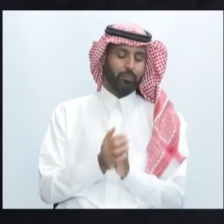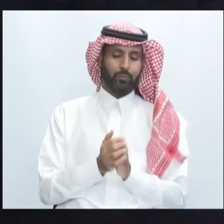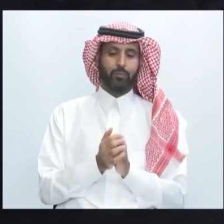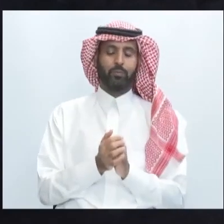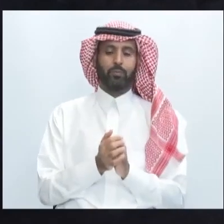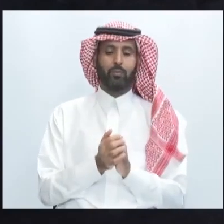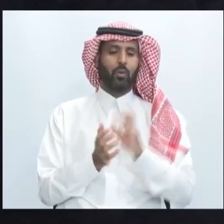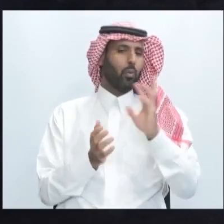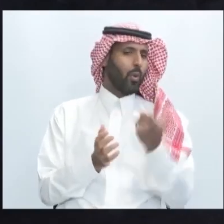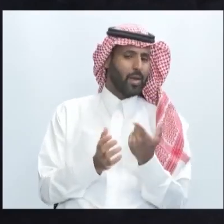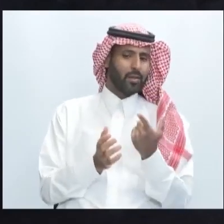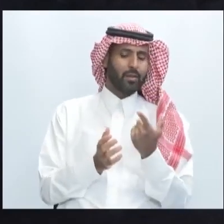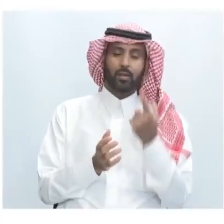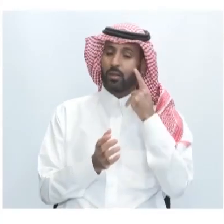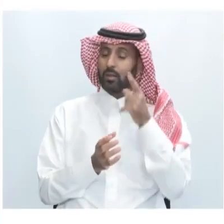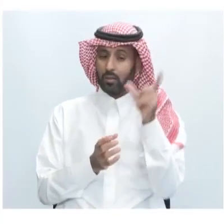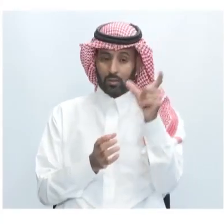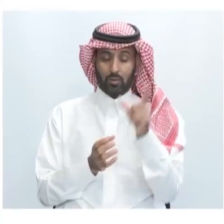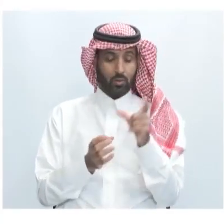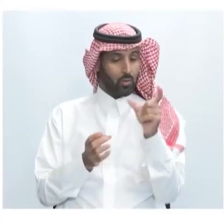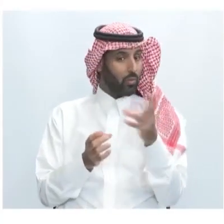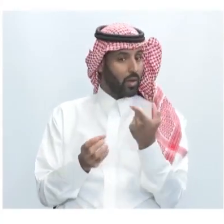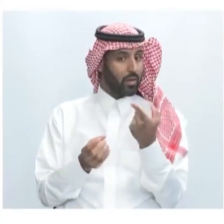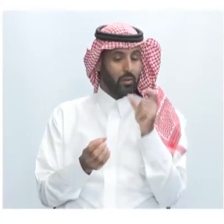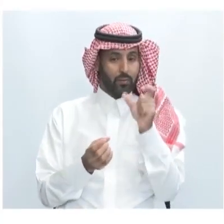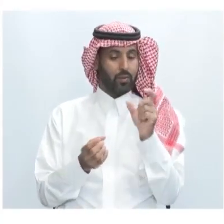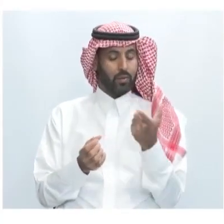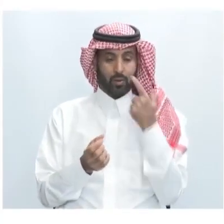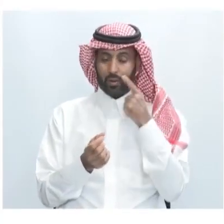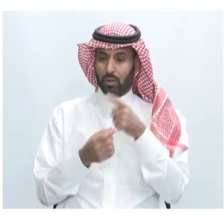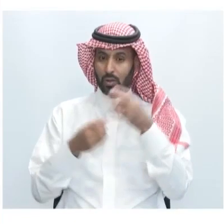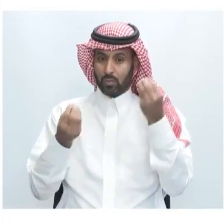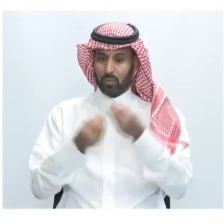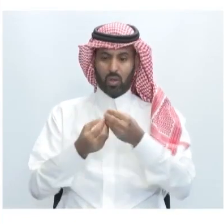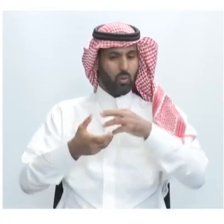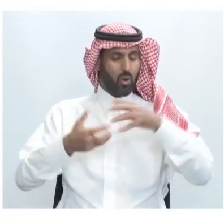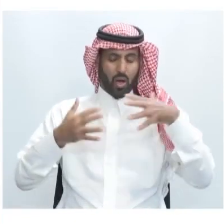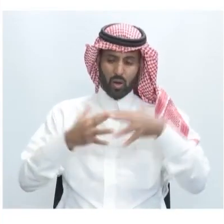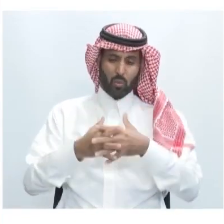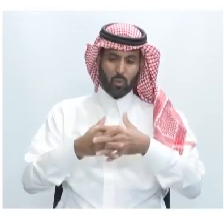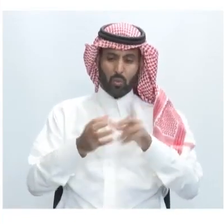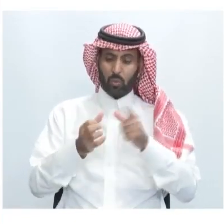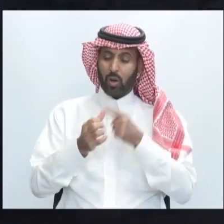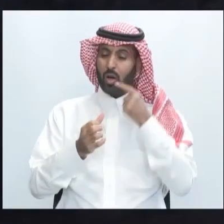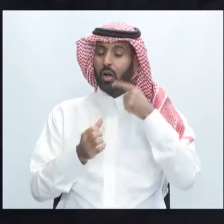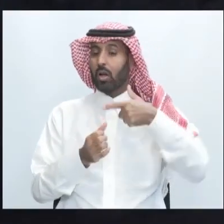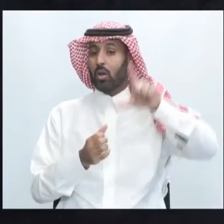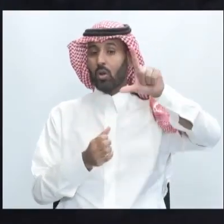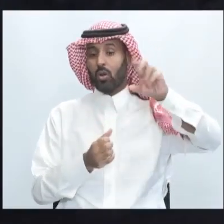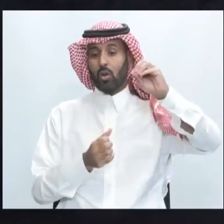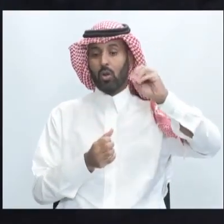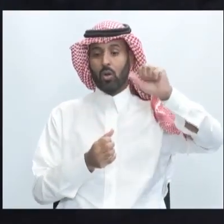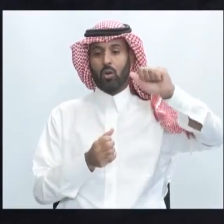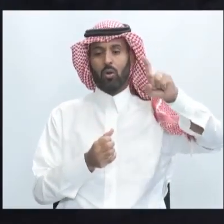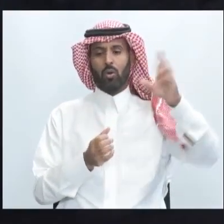there. What do all of these words have in common? Download, upload, offload,